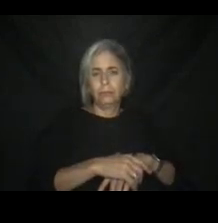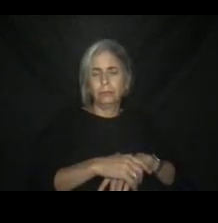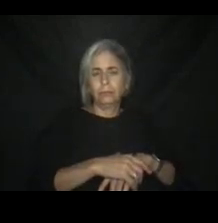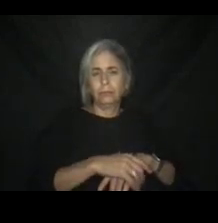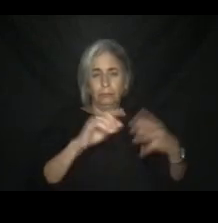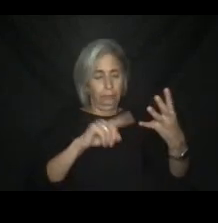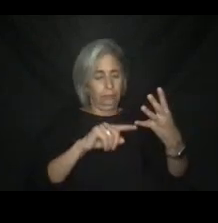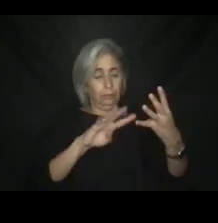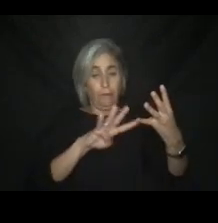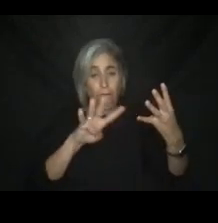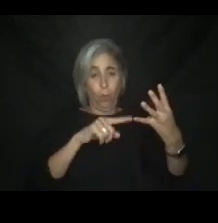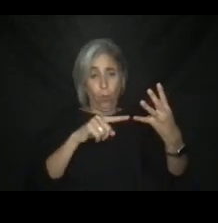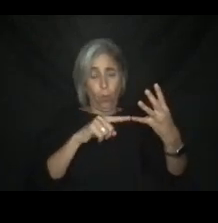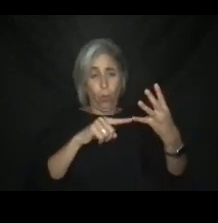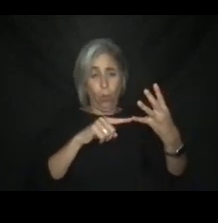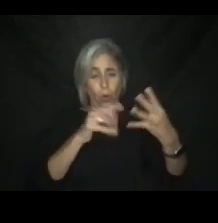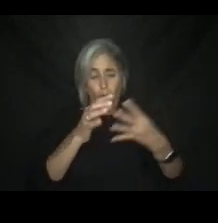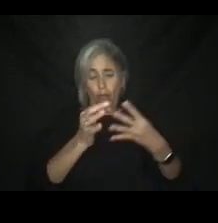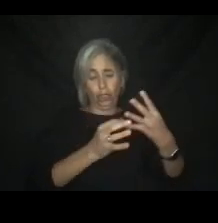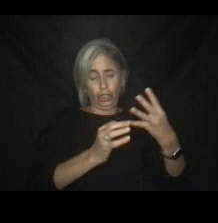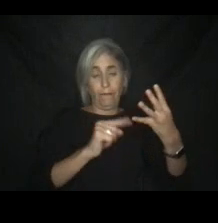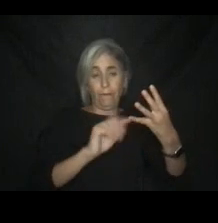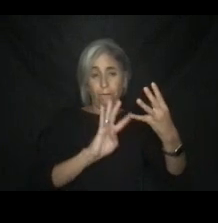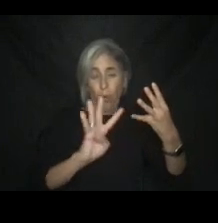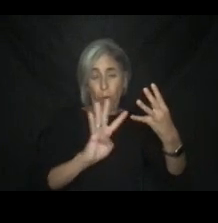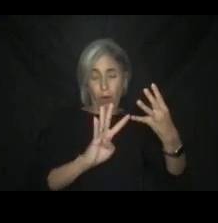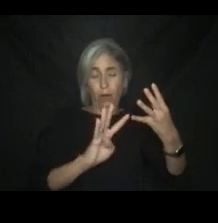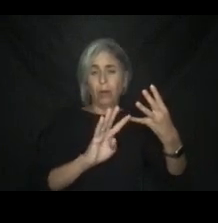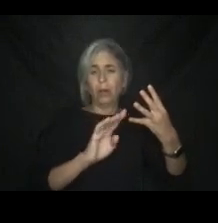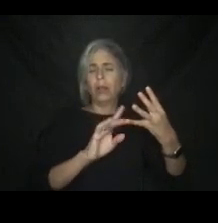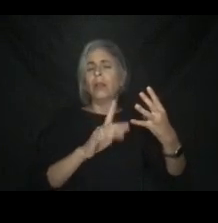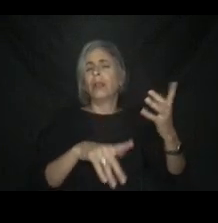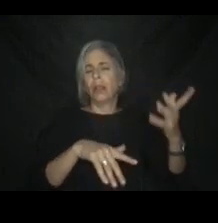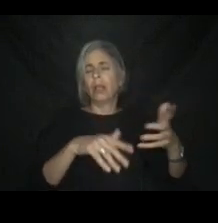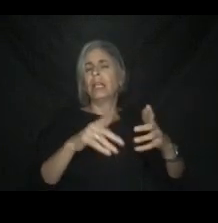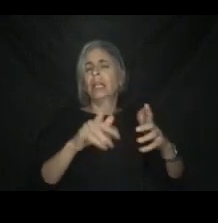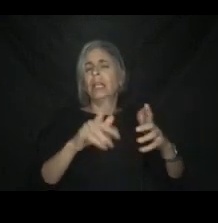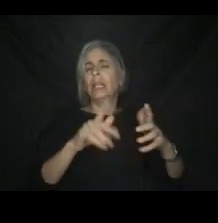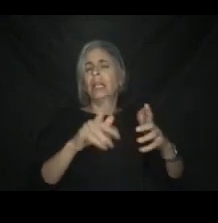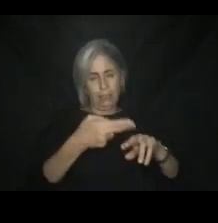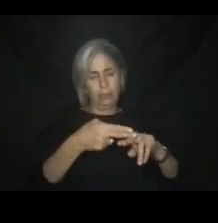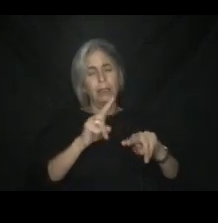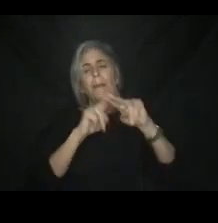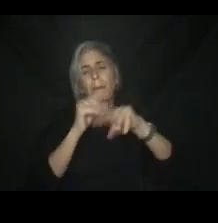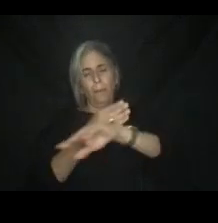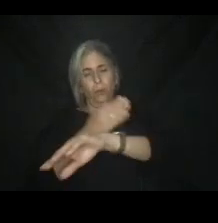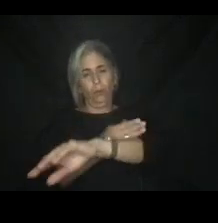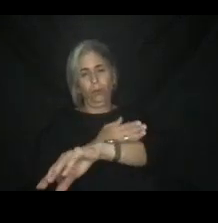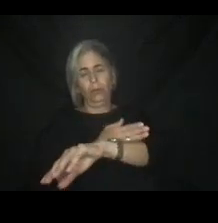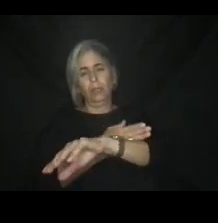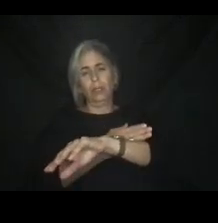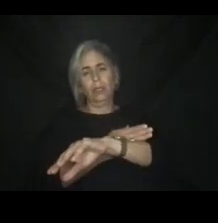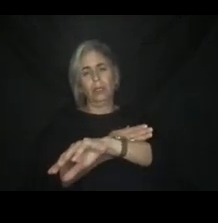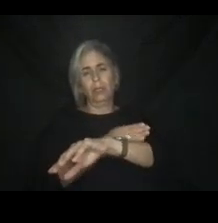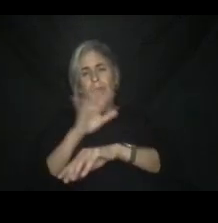So what we find is with alternative 4, that again, the overall deviation is improved. The total deviation falls